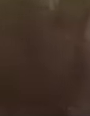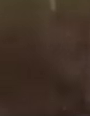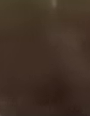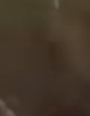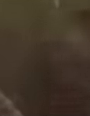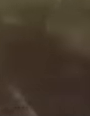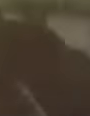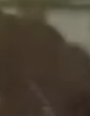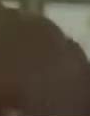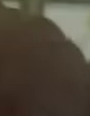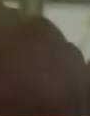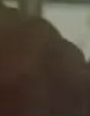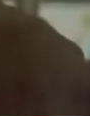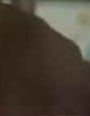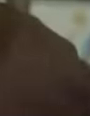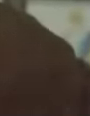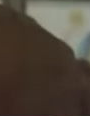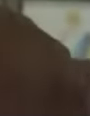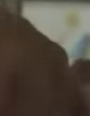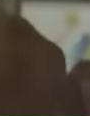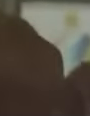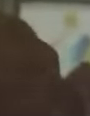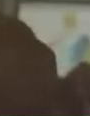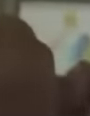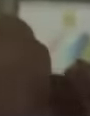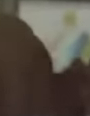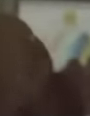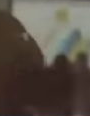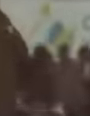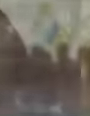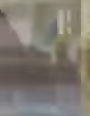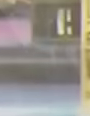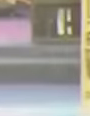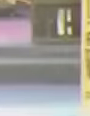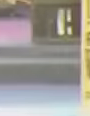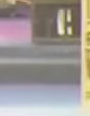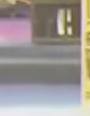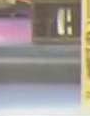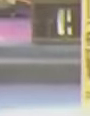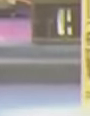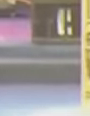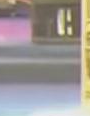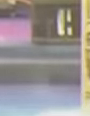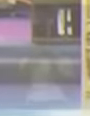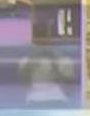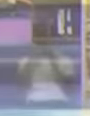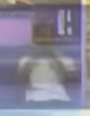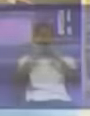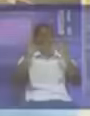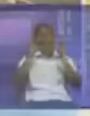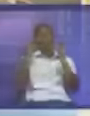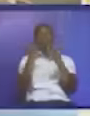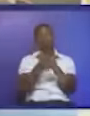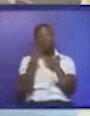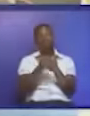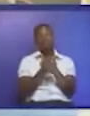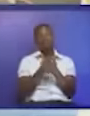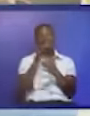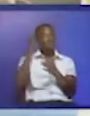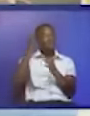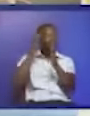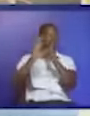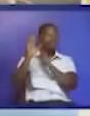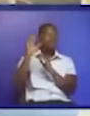Can we take a few prayer points now? Shout this. Say, Ghana, hear the word of the